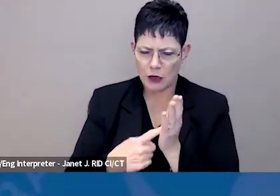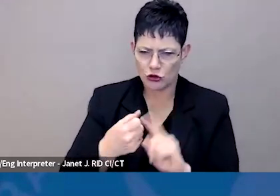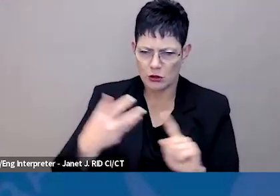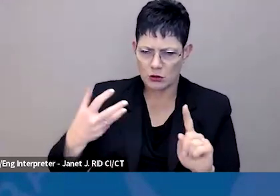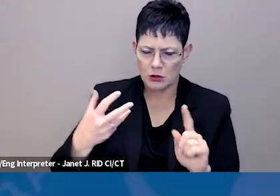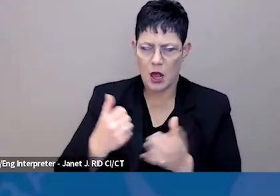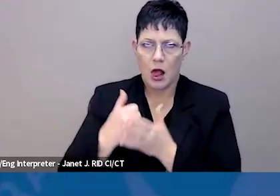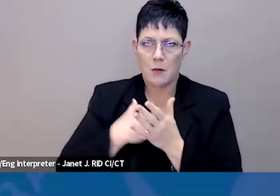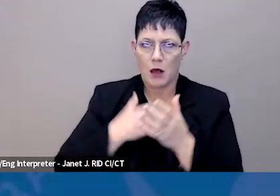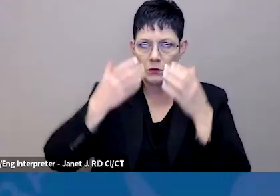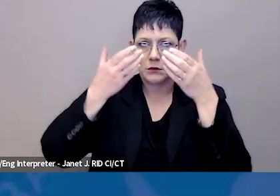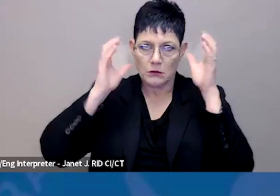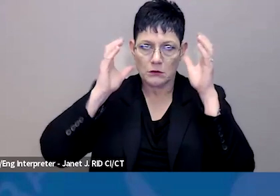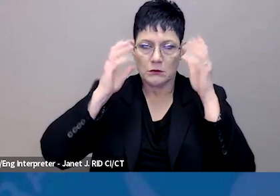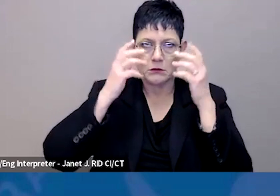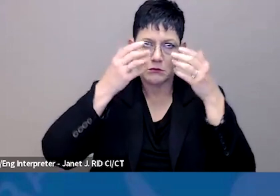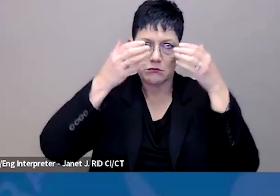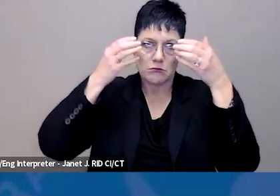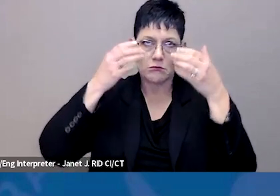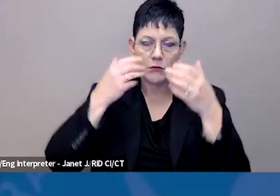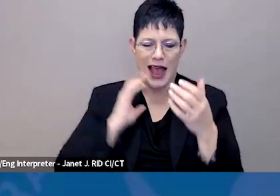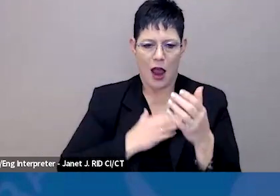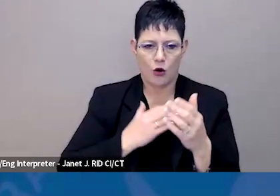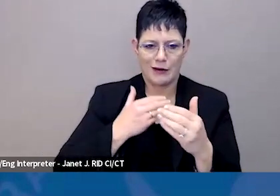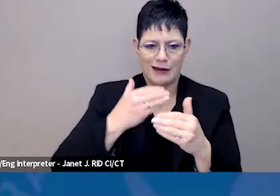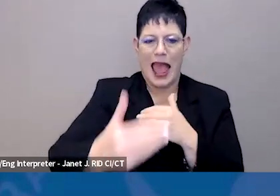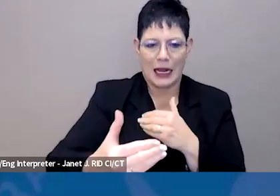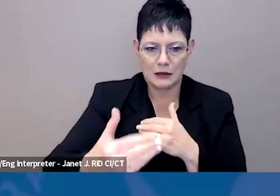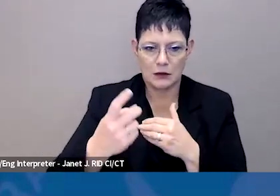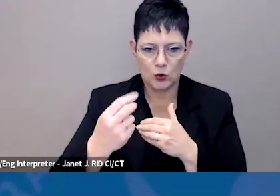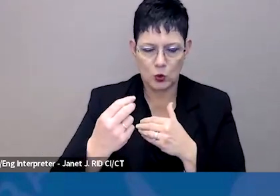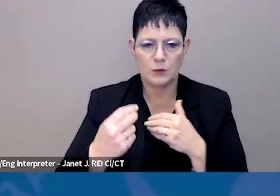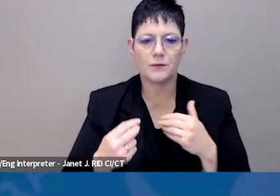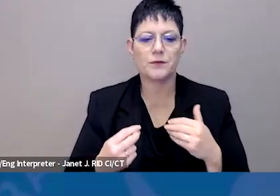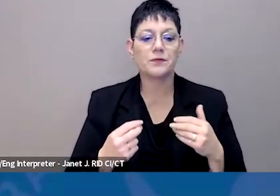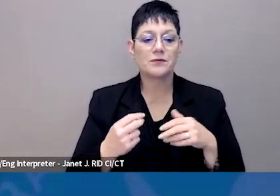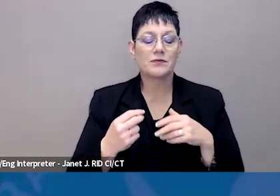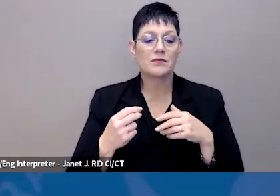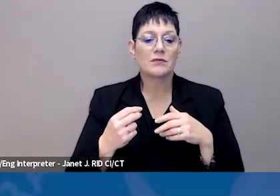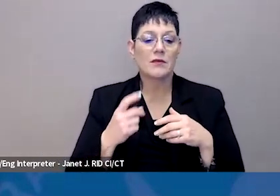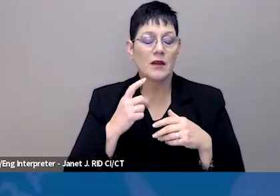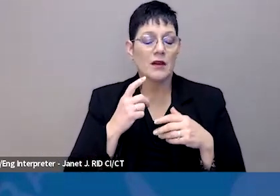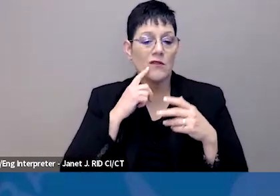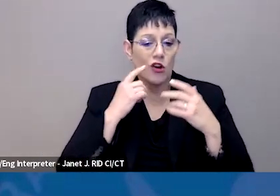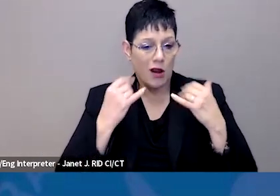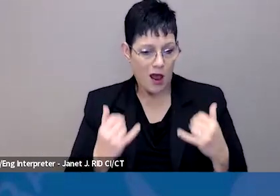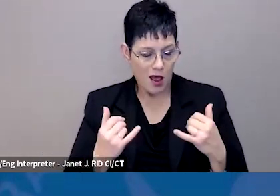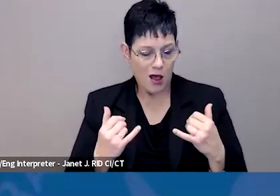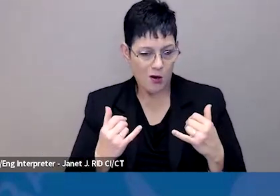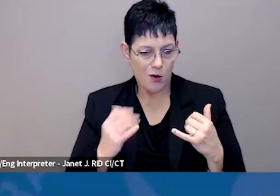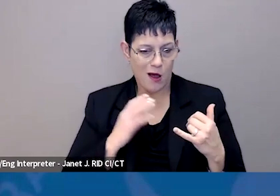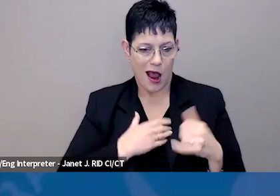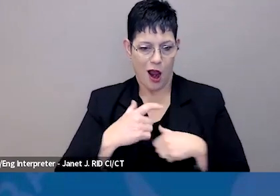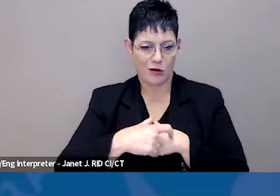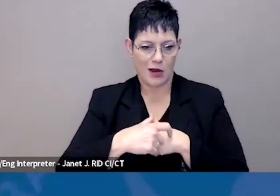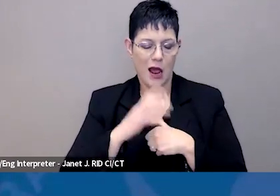think about where we move next with it. In the meantime, we are going to be pulling